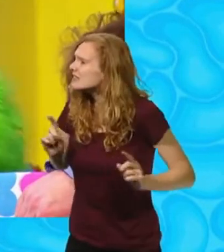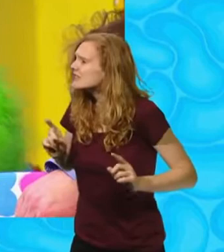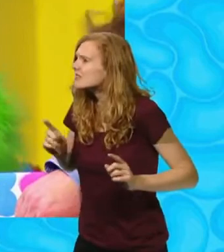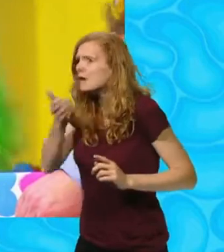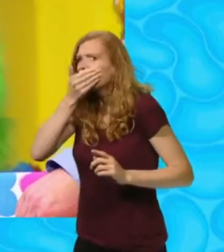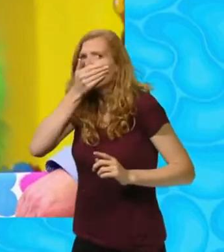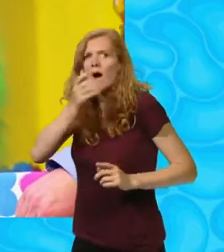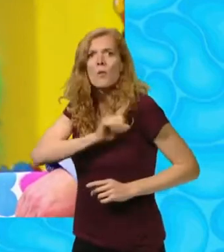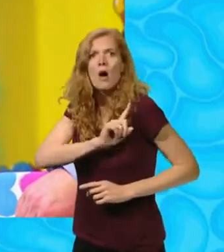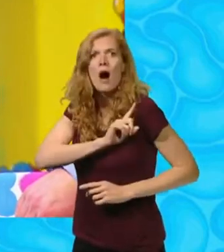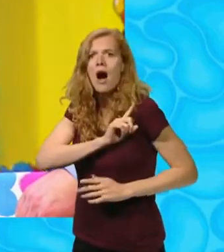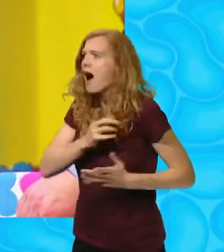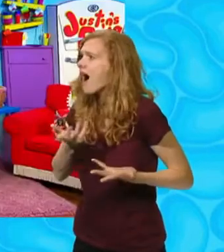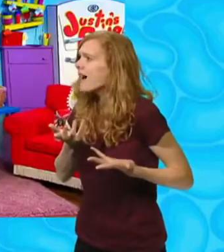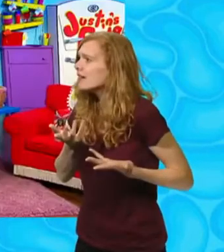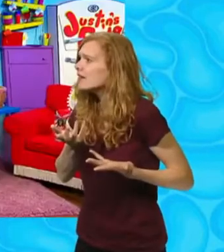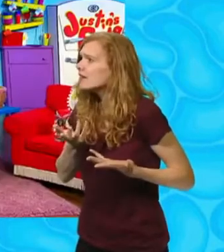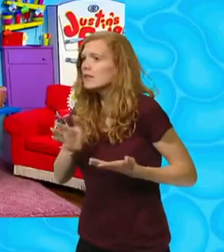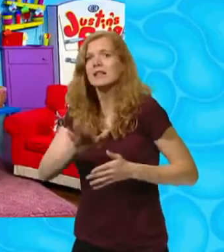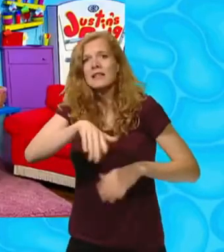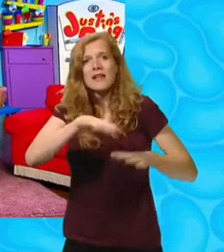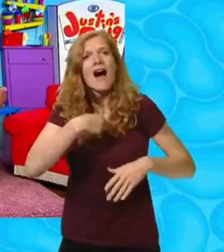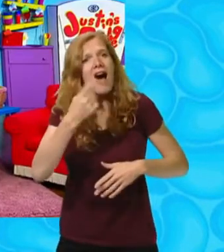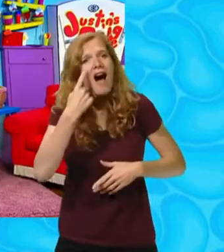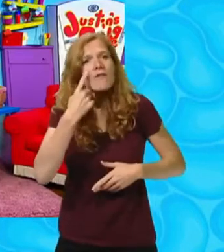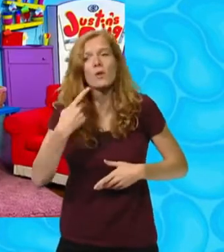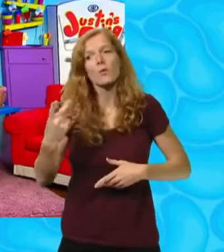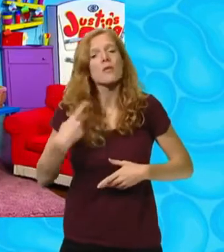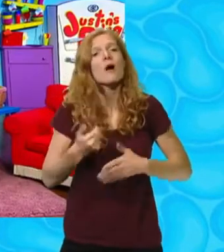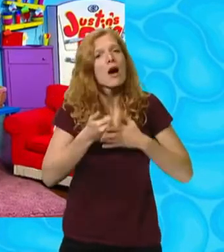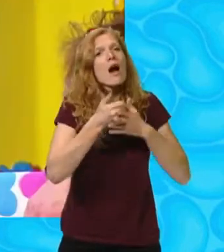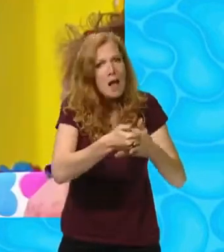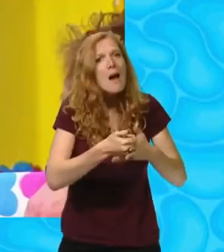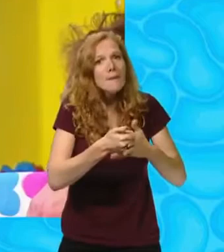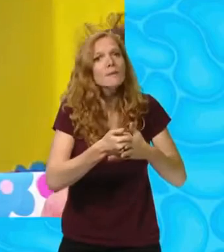Little Monster, whatever it is, Justin and I will fix it, I promise.